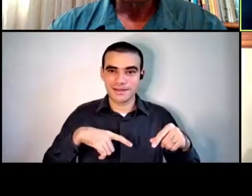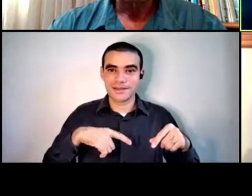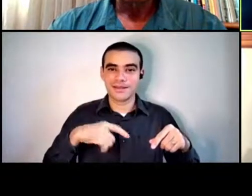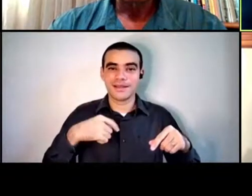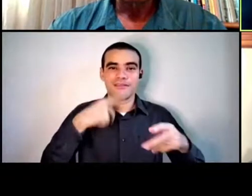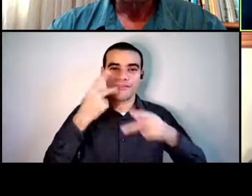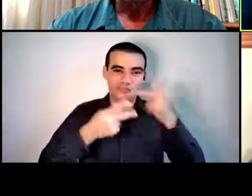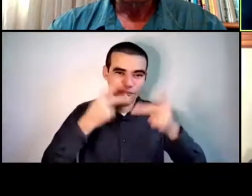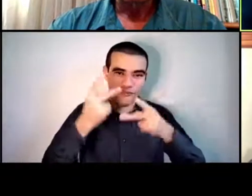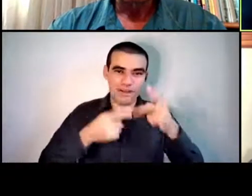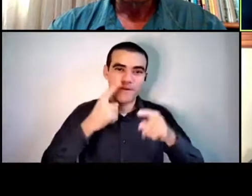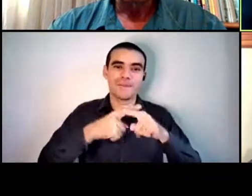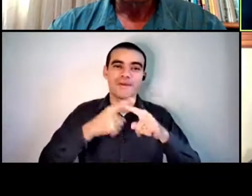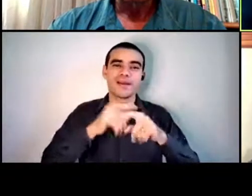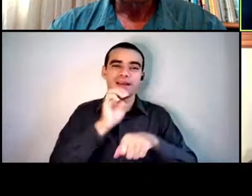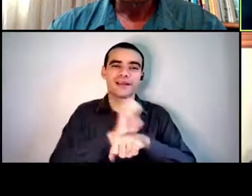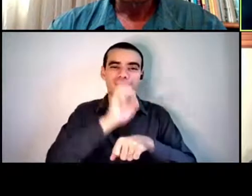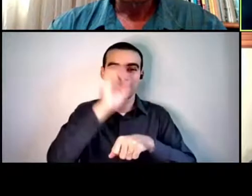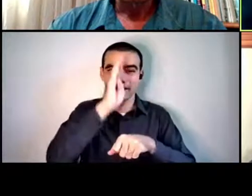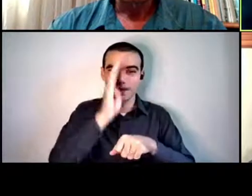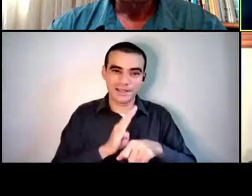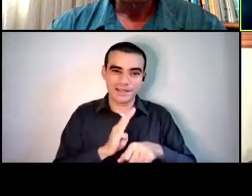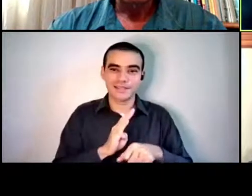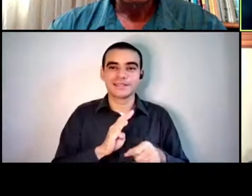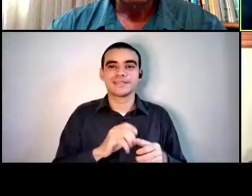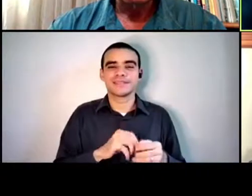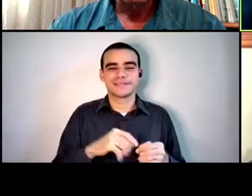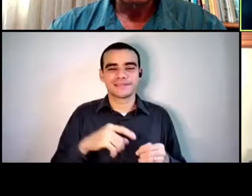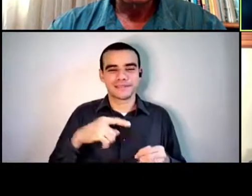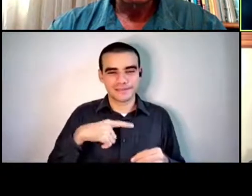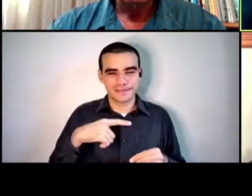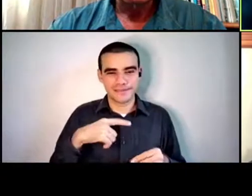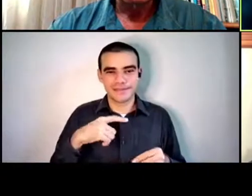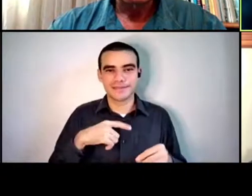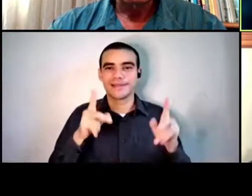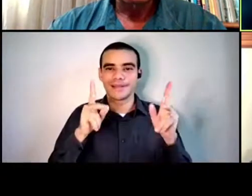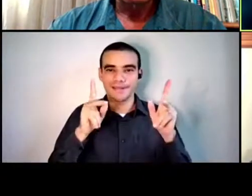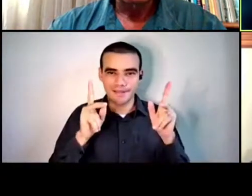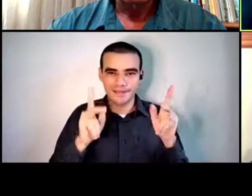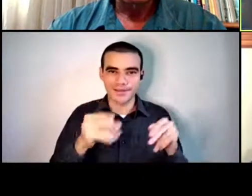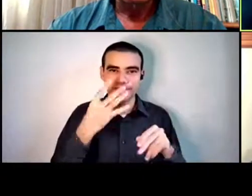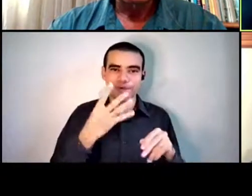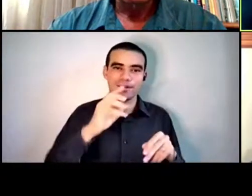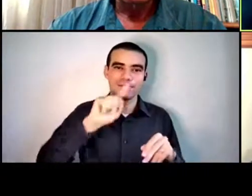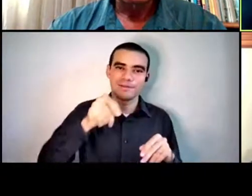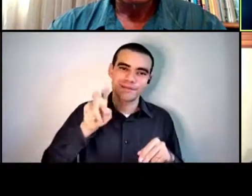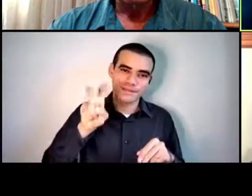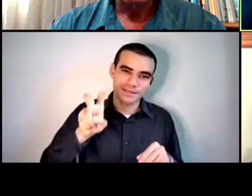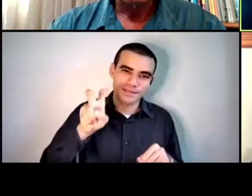connectivity. I always talk about this. Brazilian state, we are